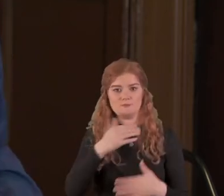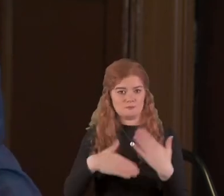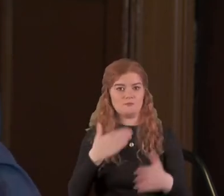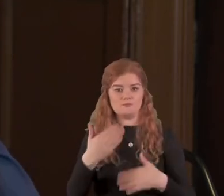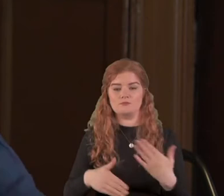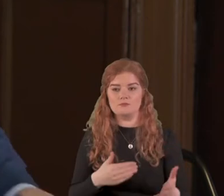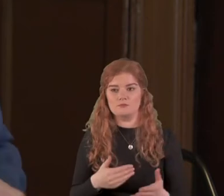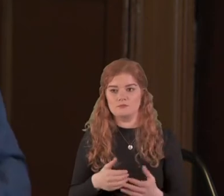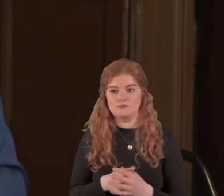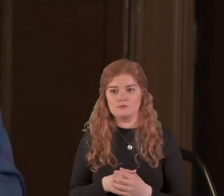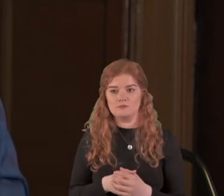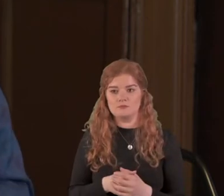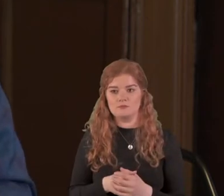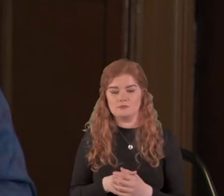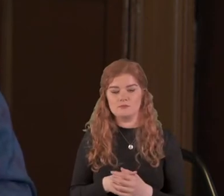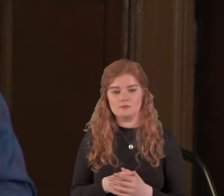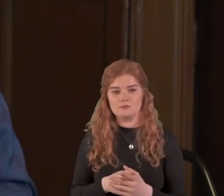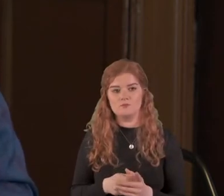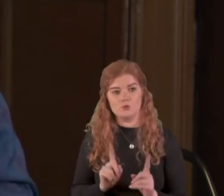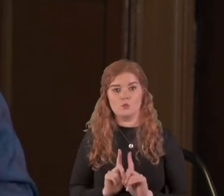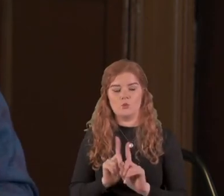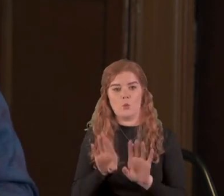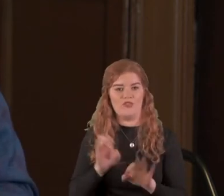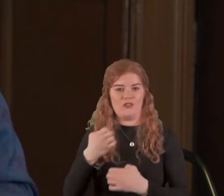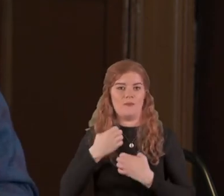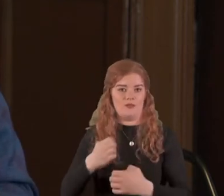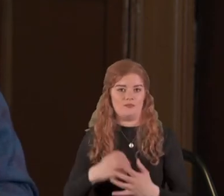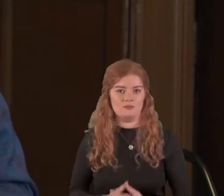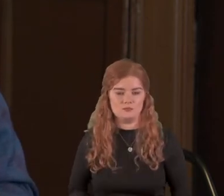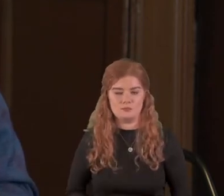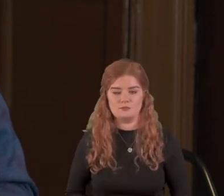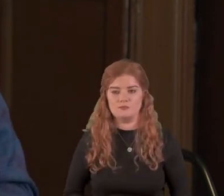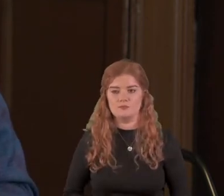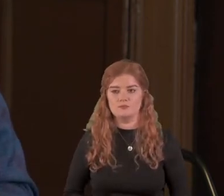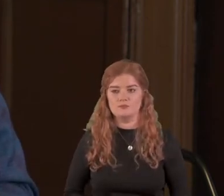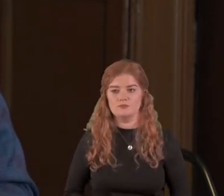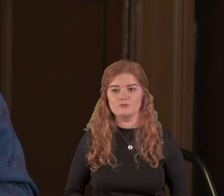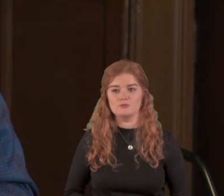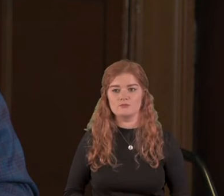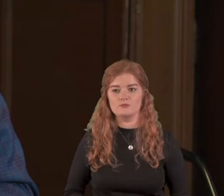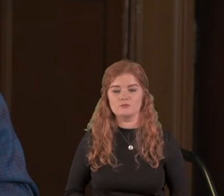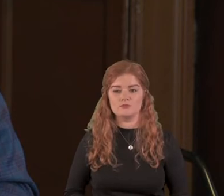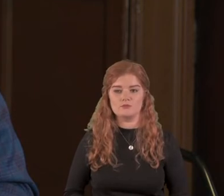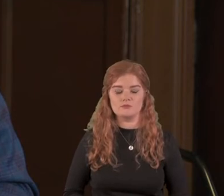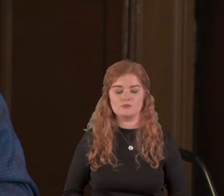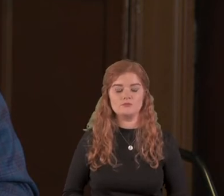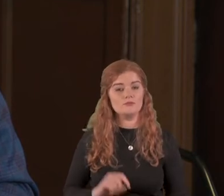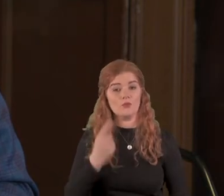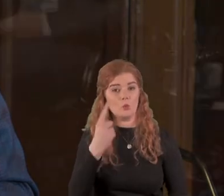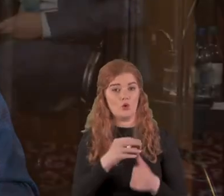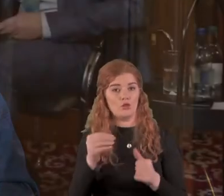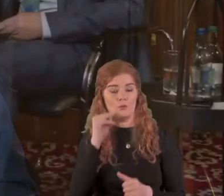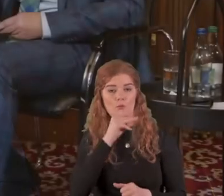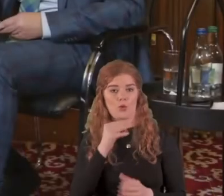with their enemies. I think the other important thing is that the British